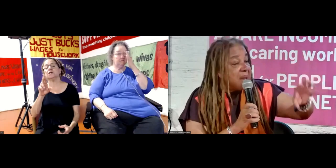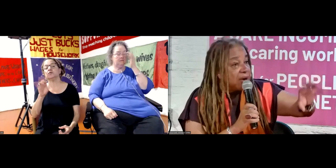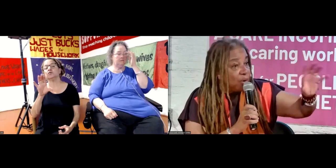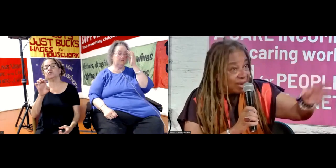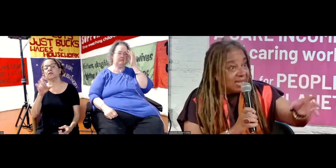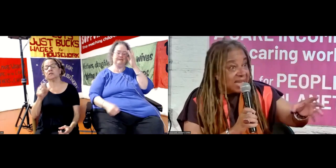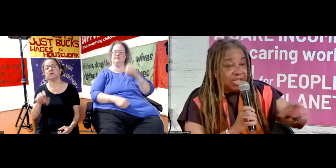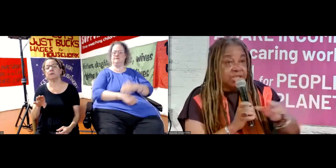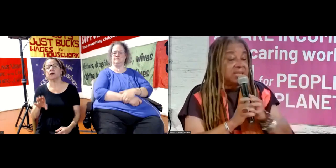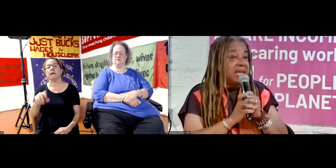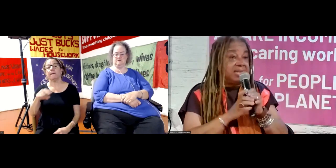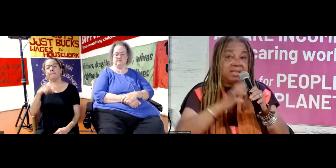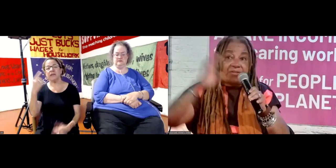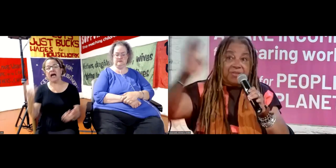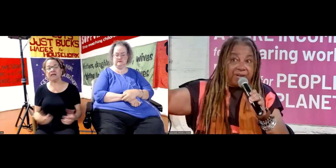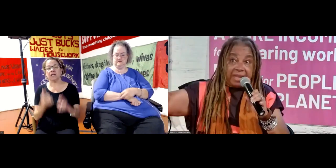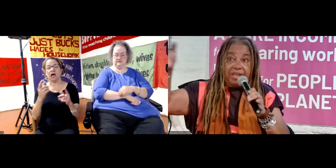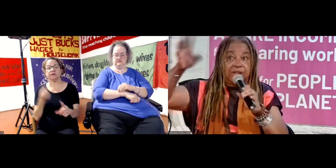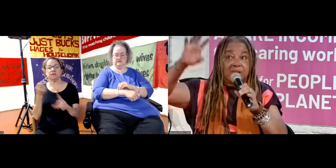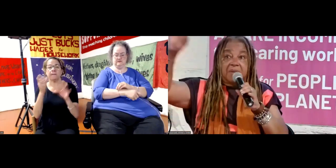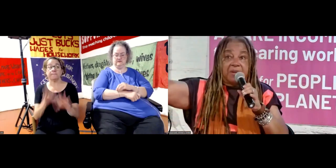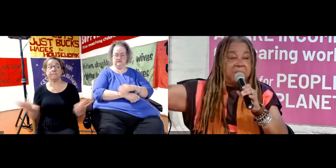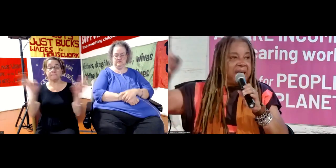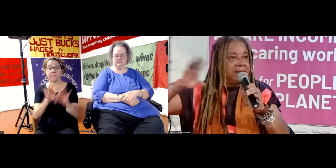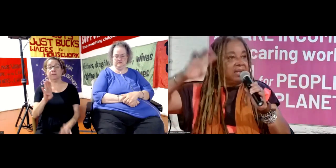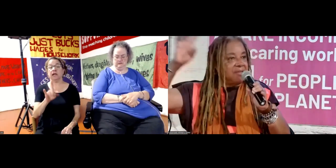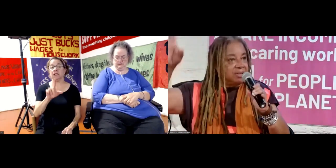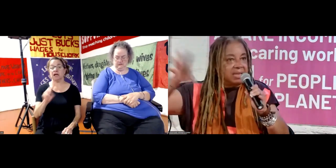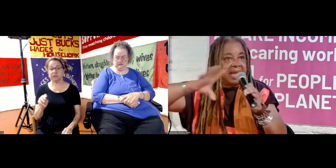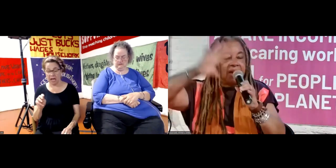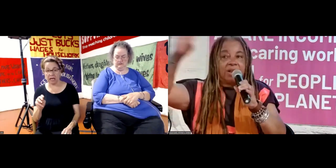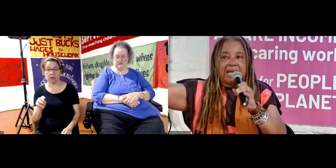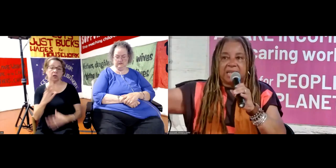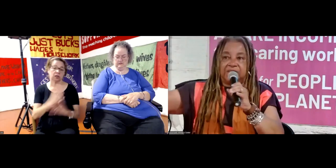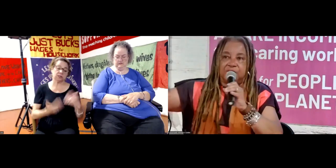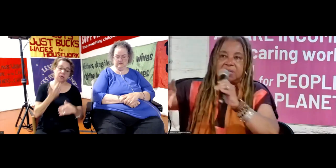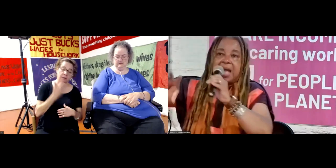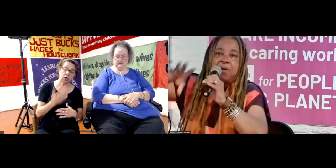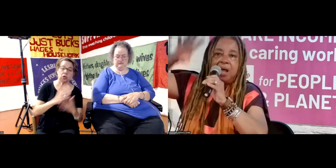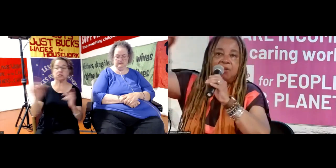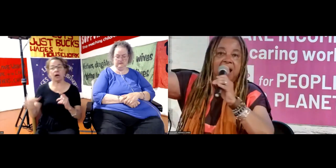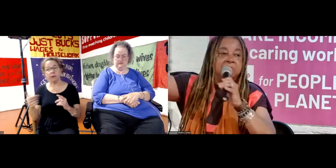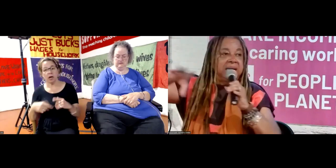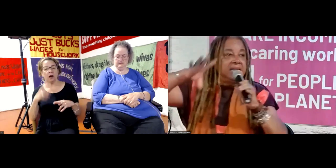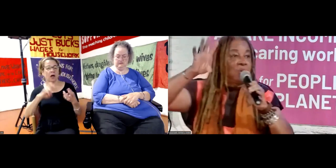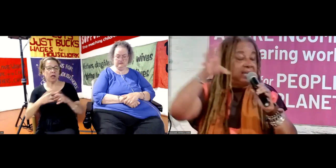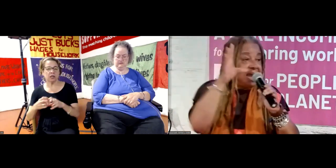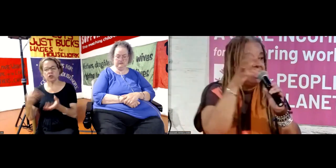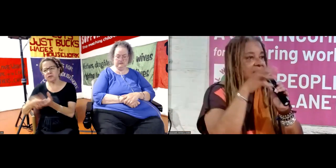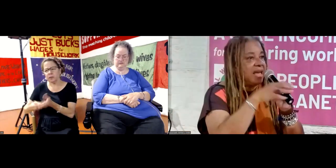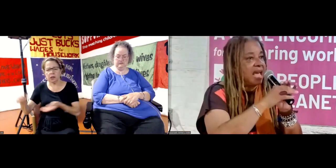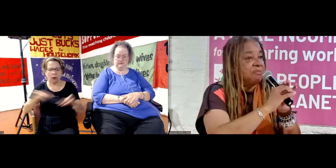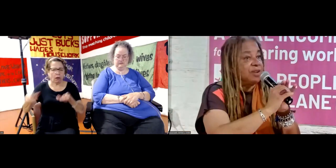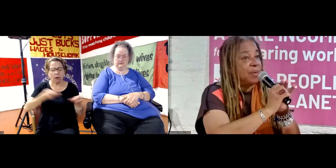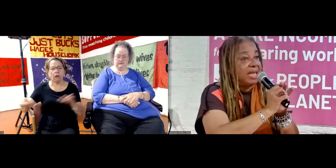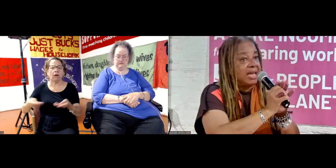Lives Matter organizations, and they tend to vary. You know, some of them are better than others, and they got all kinds of issues now around money and whatnot